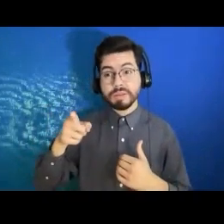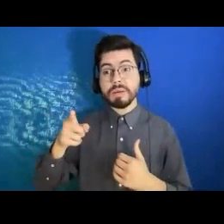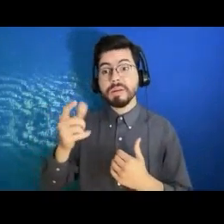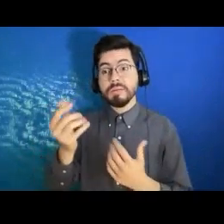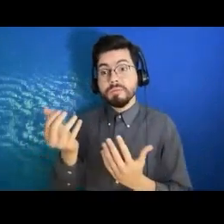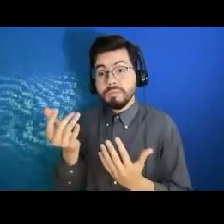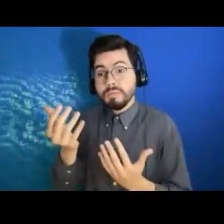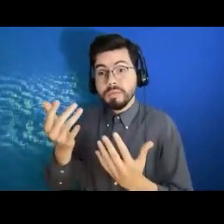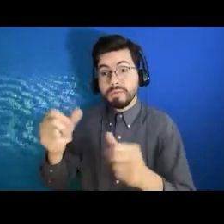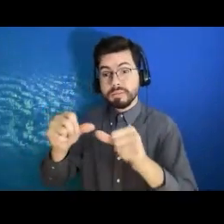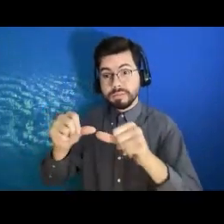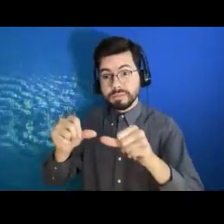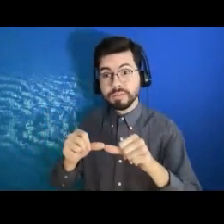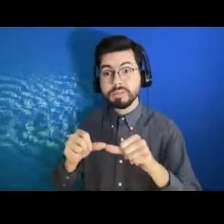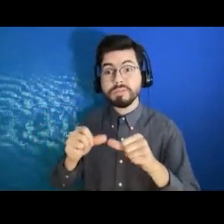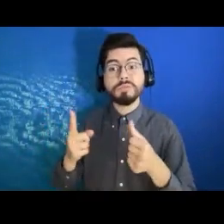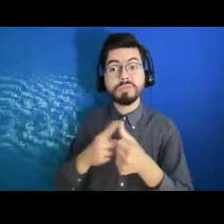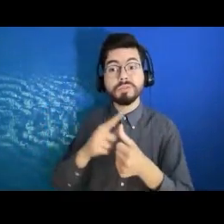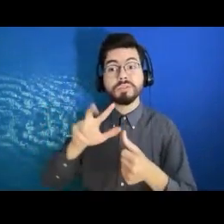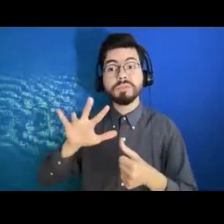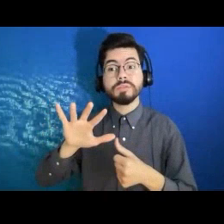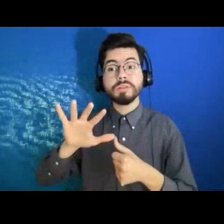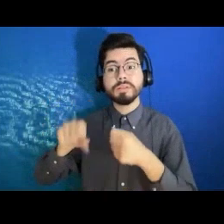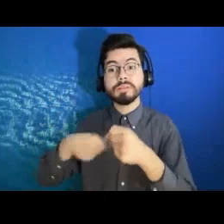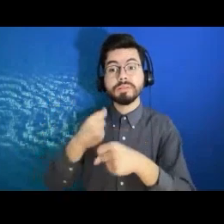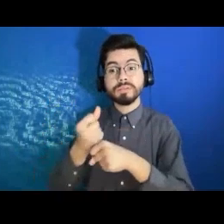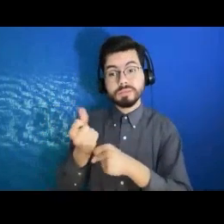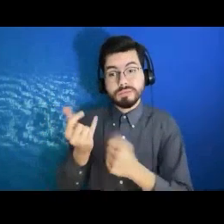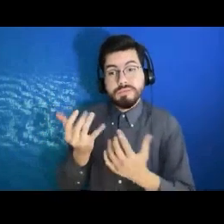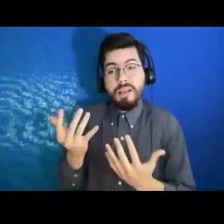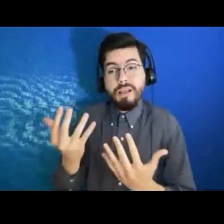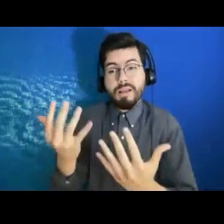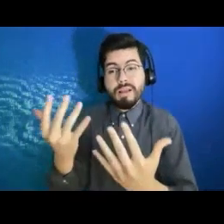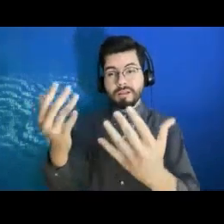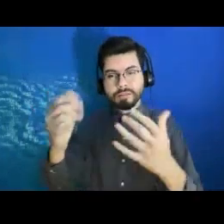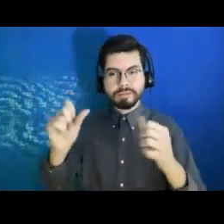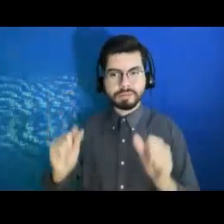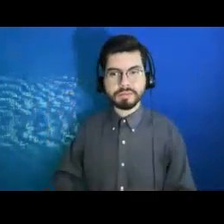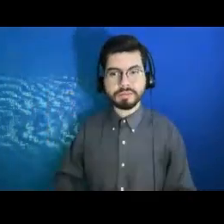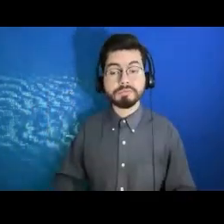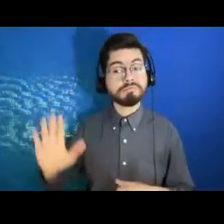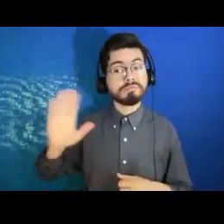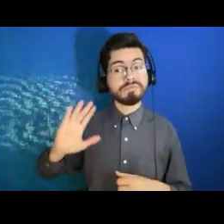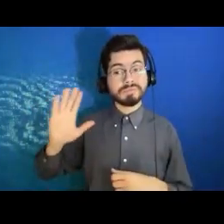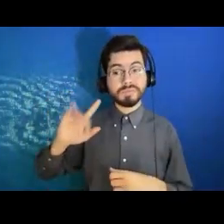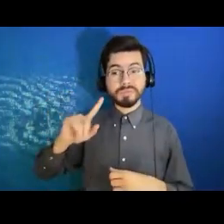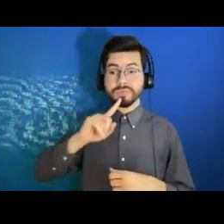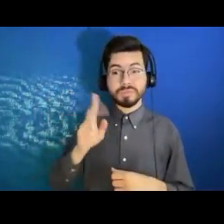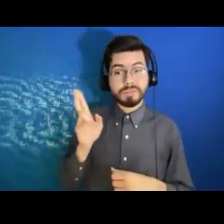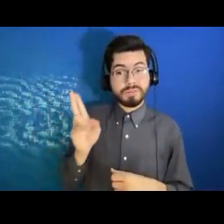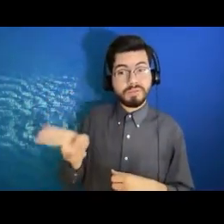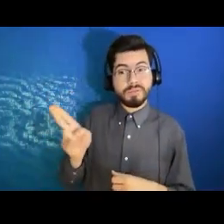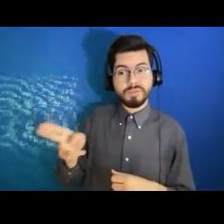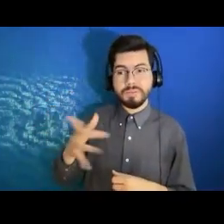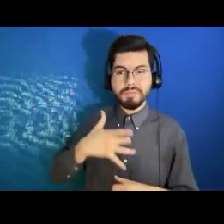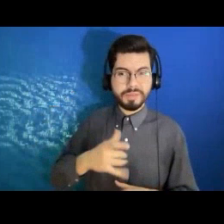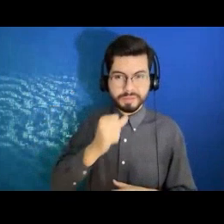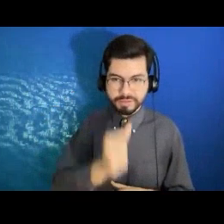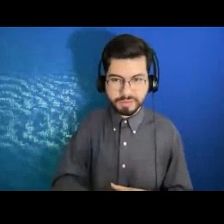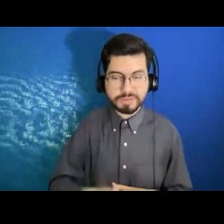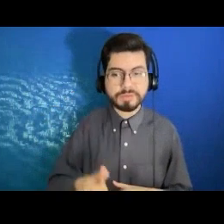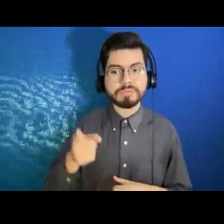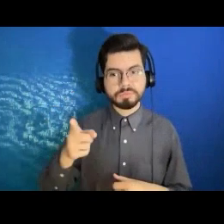within the first 35 years. And historically, that wasn't something we got very much of. So we are curious